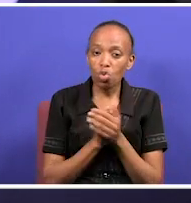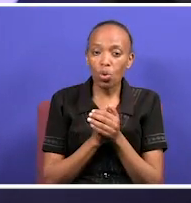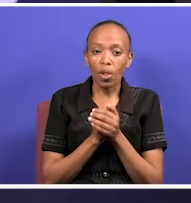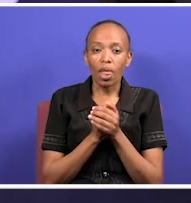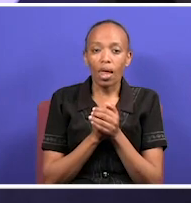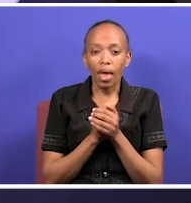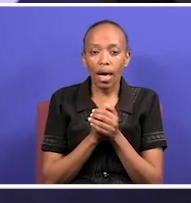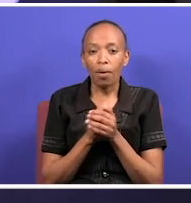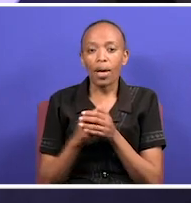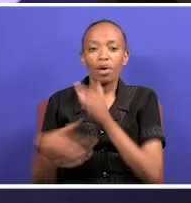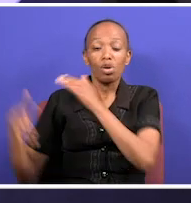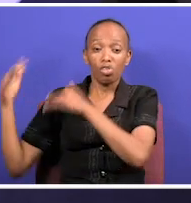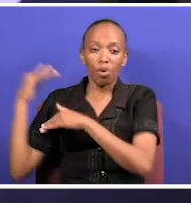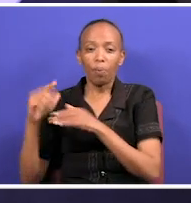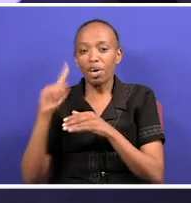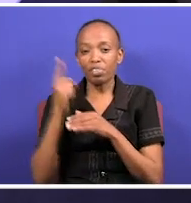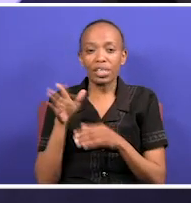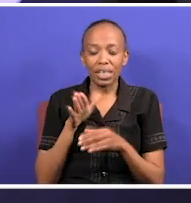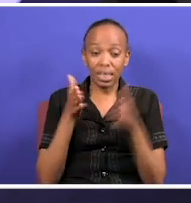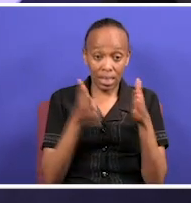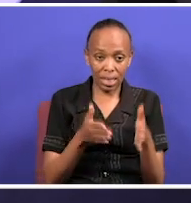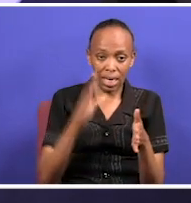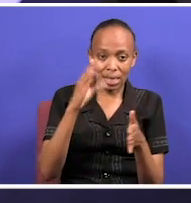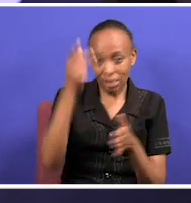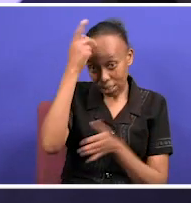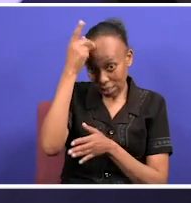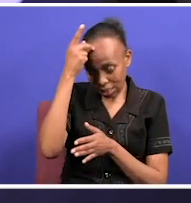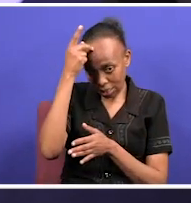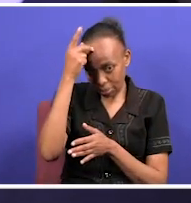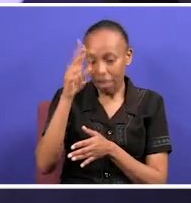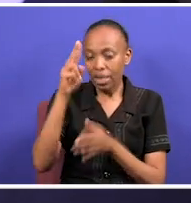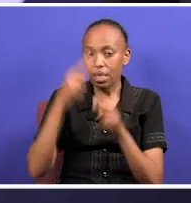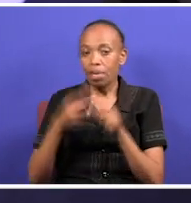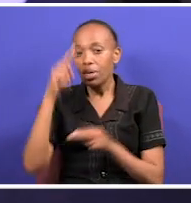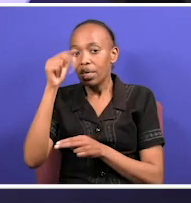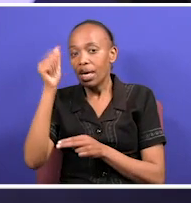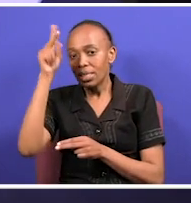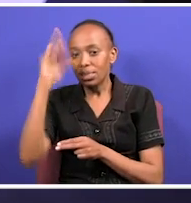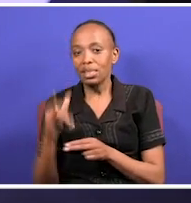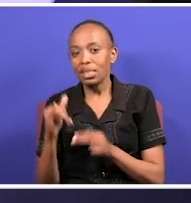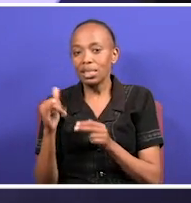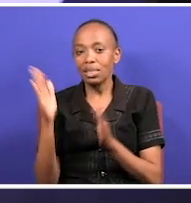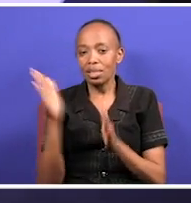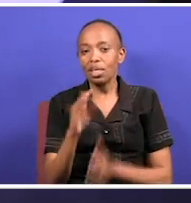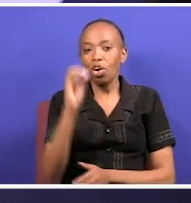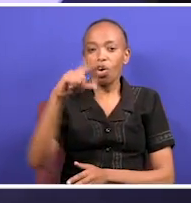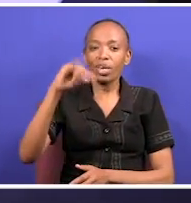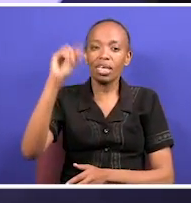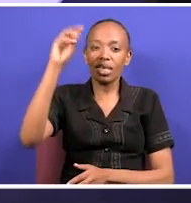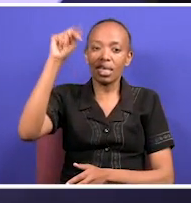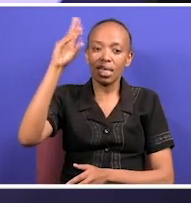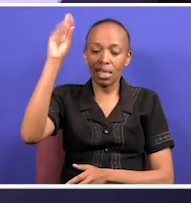our immediate former First Lady here at CITAM, Mrs. Nancy Oginde. We welcome